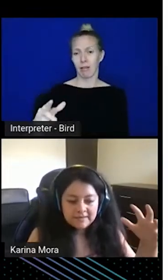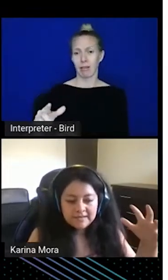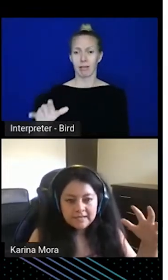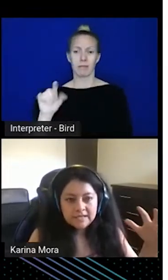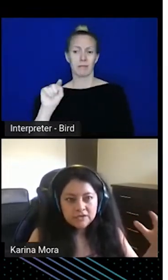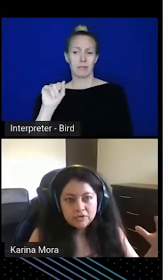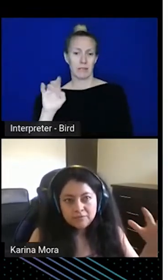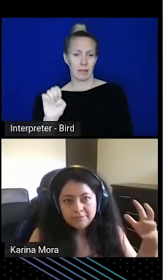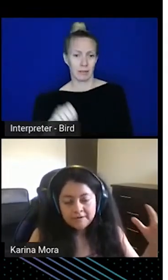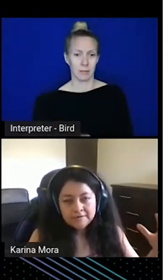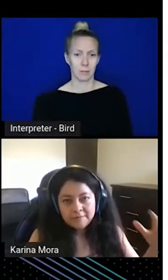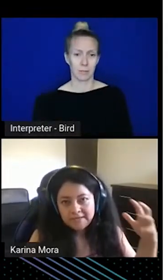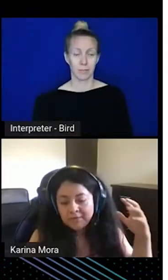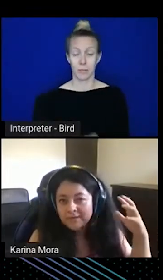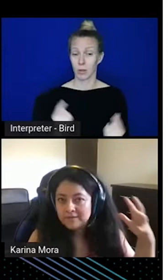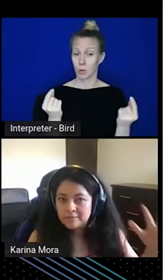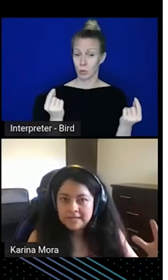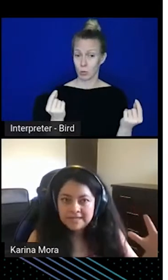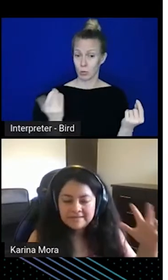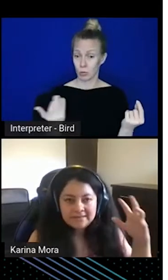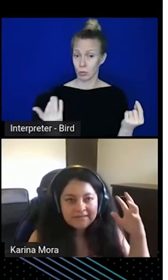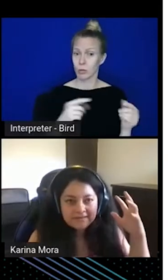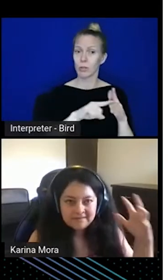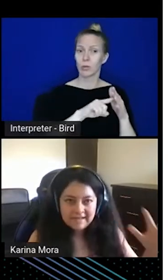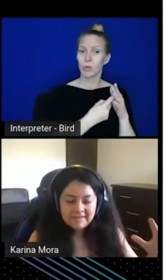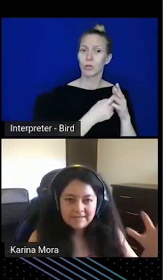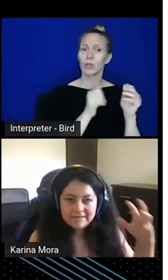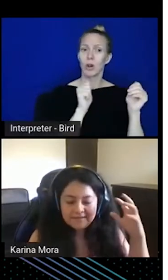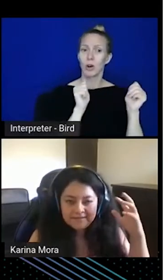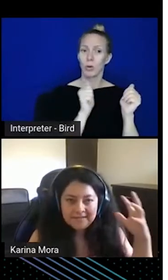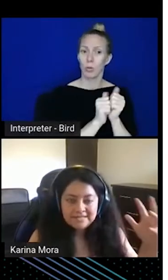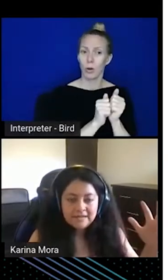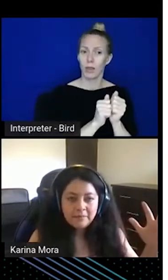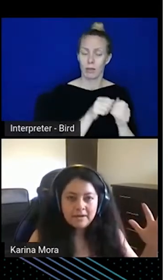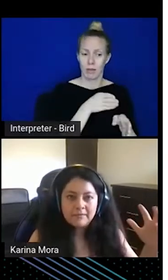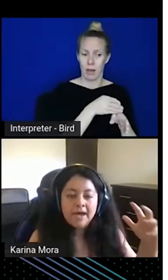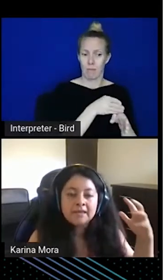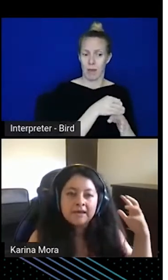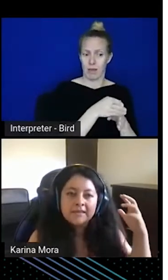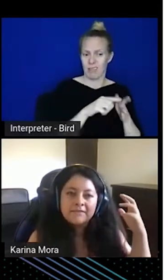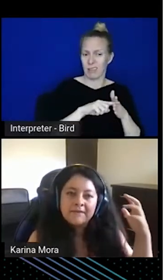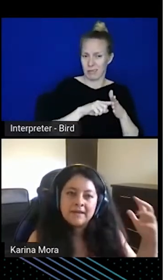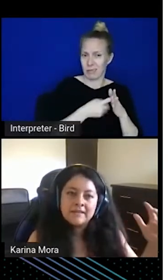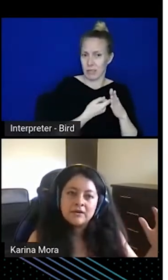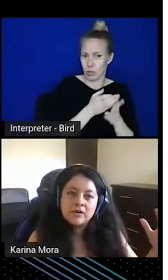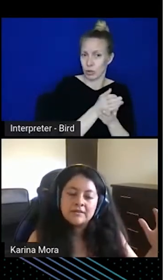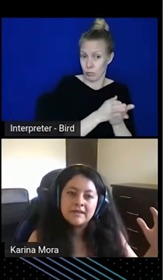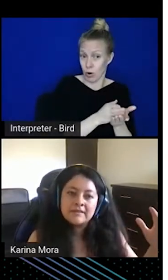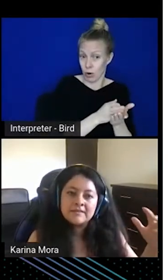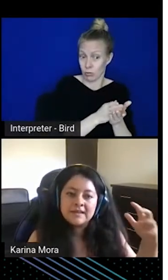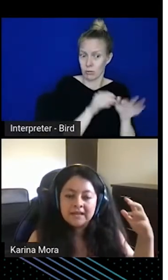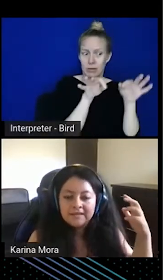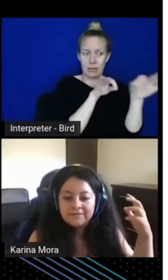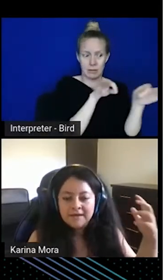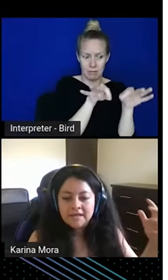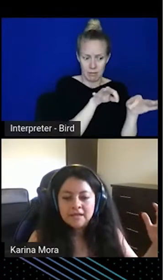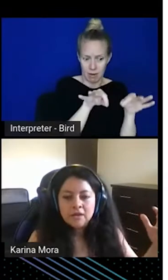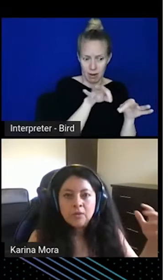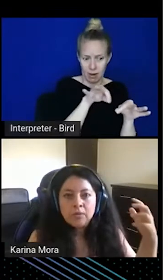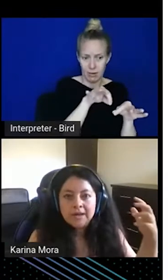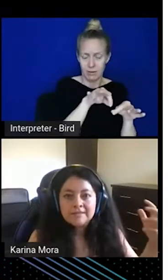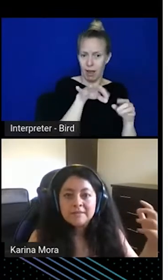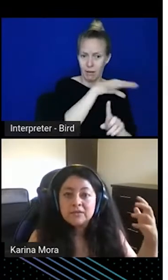is basically you first begin with the domain, as I say, the initial part, right? I define the context and I